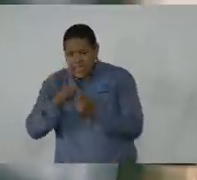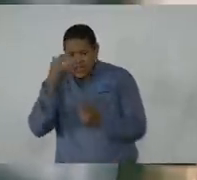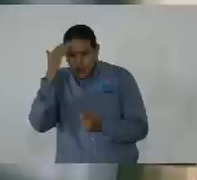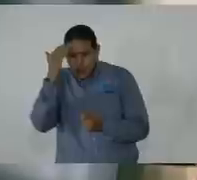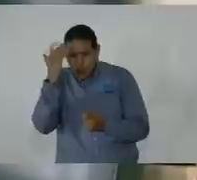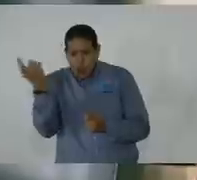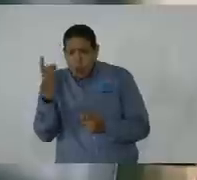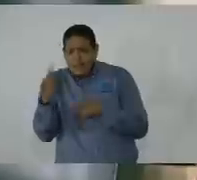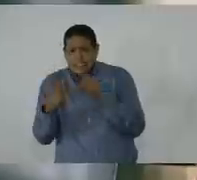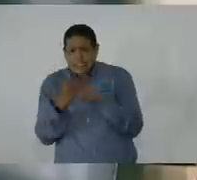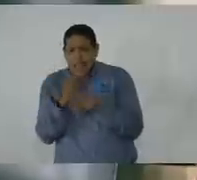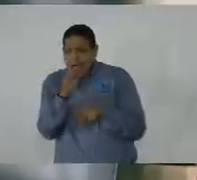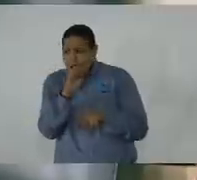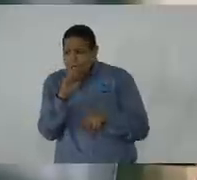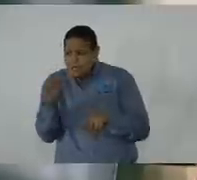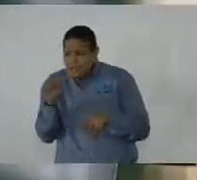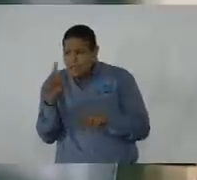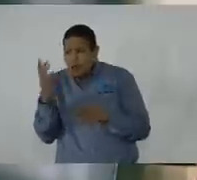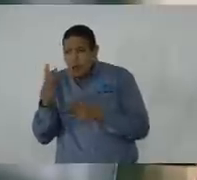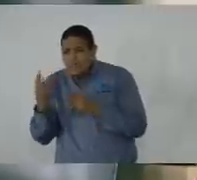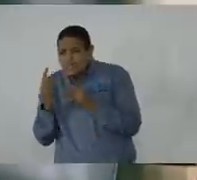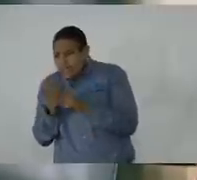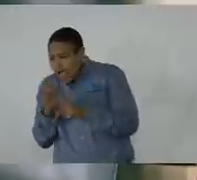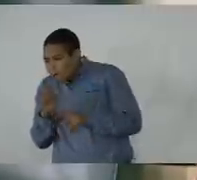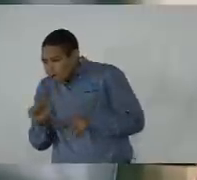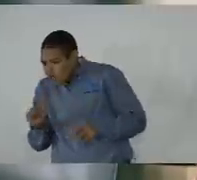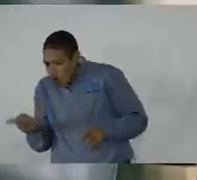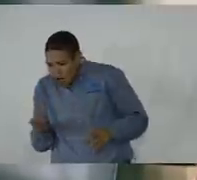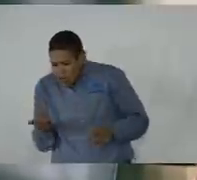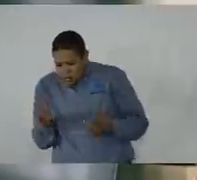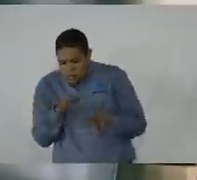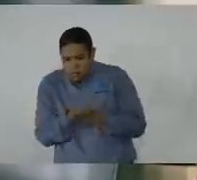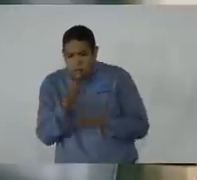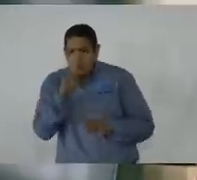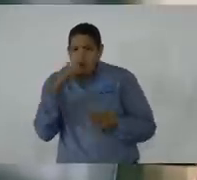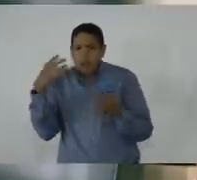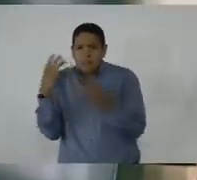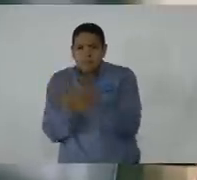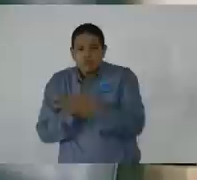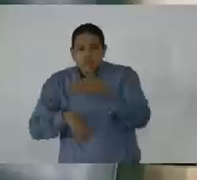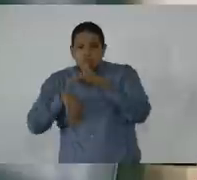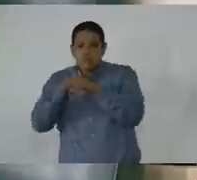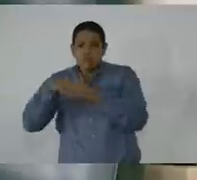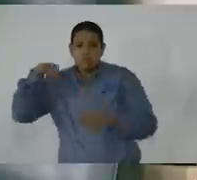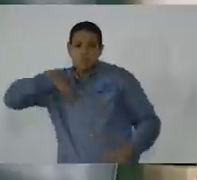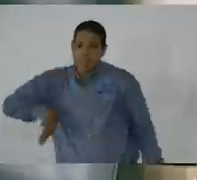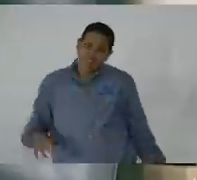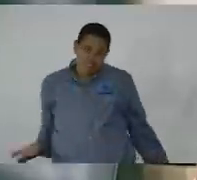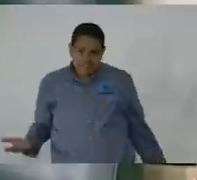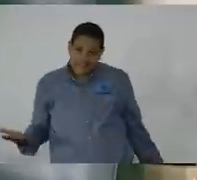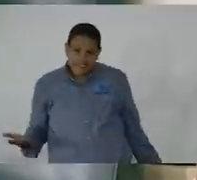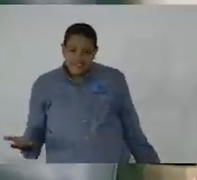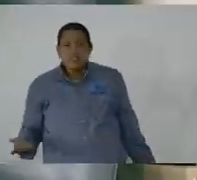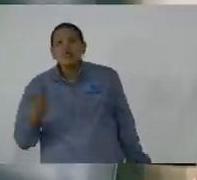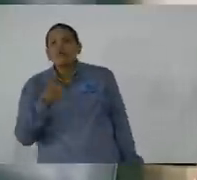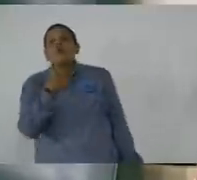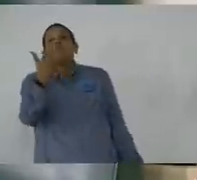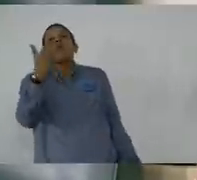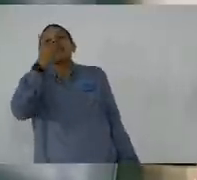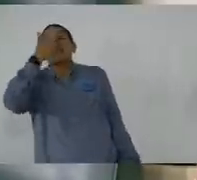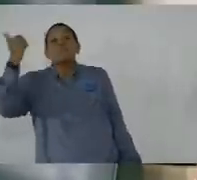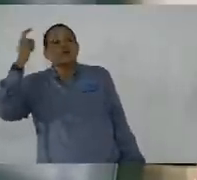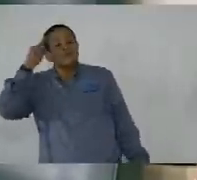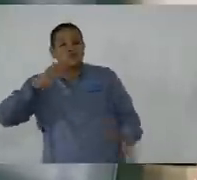kind of seed must go in what kind of soil for us to have the maximum yield. Madam Speaker, we want the best